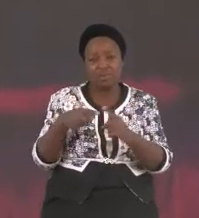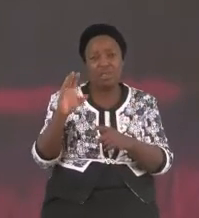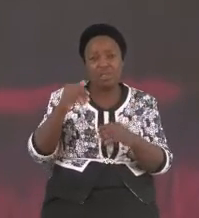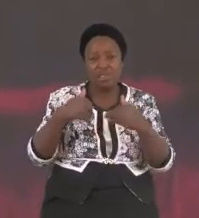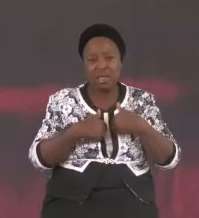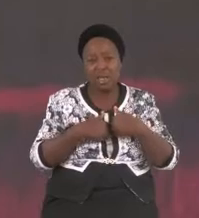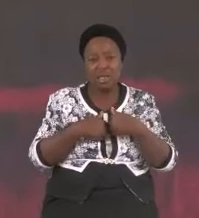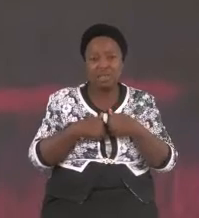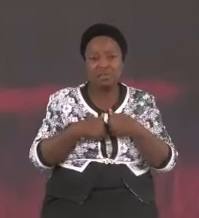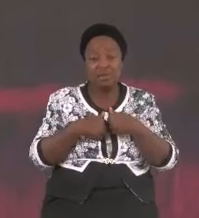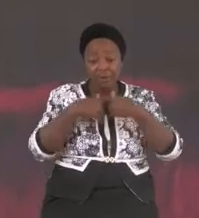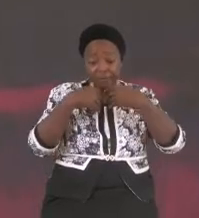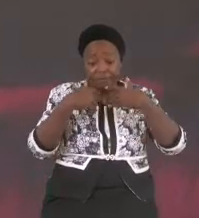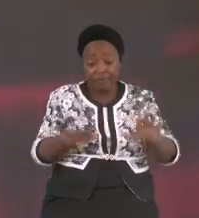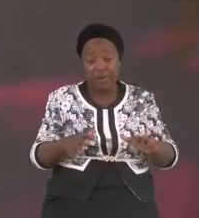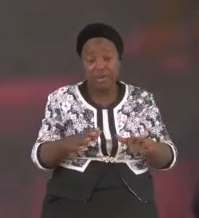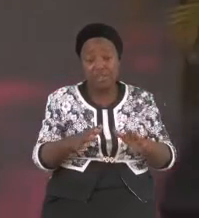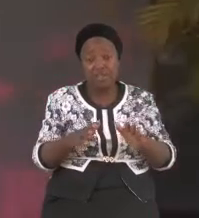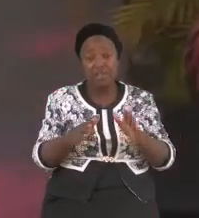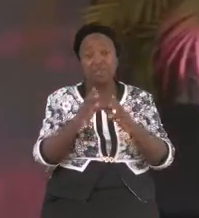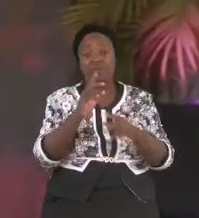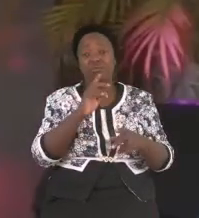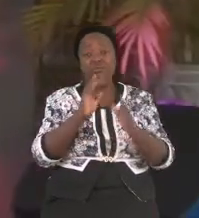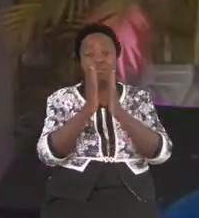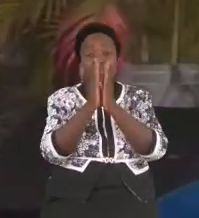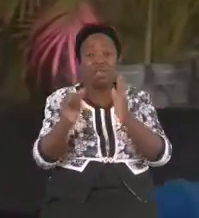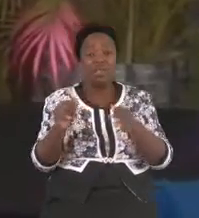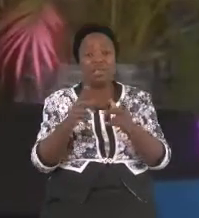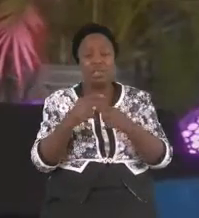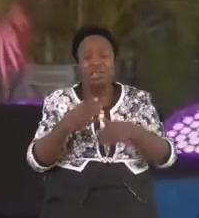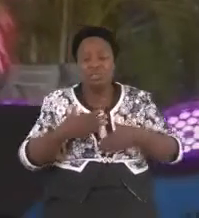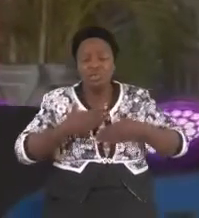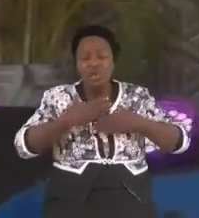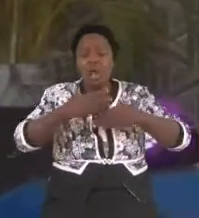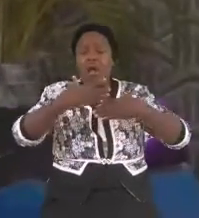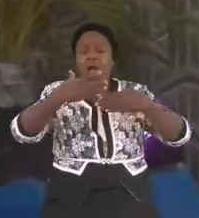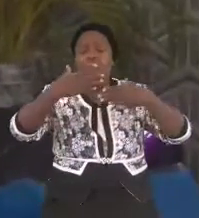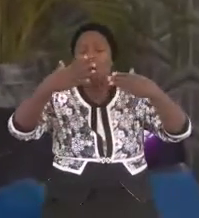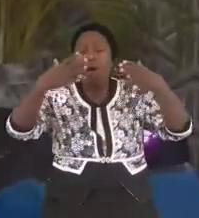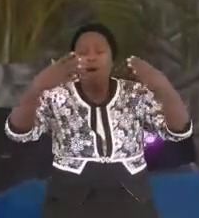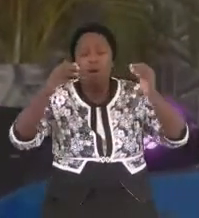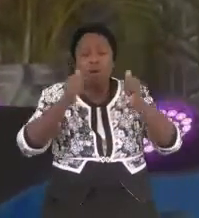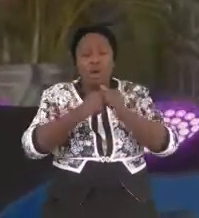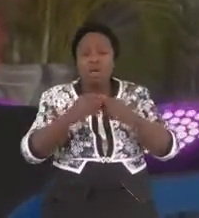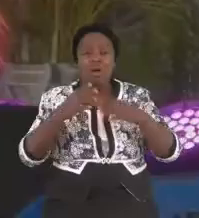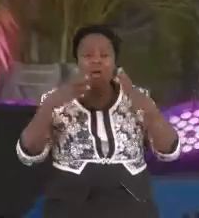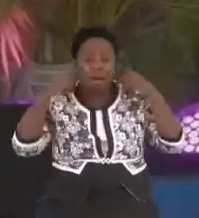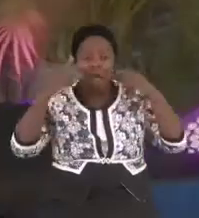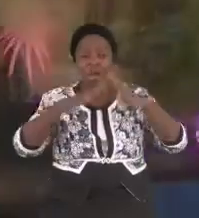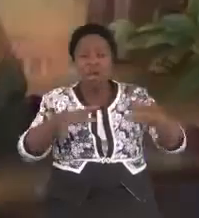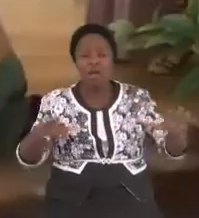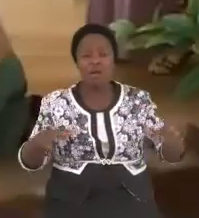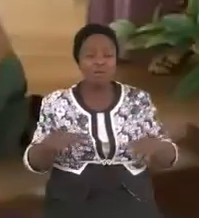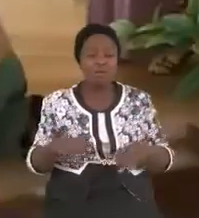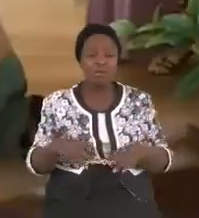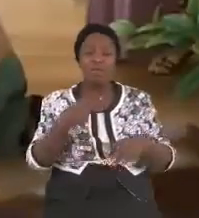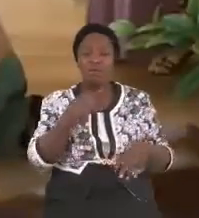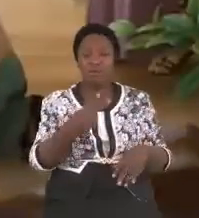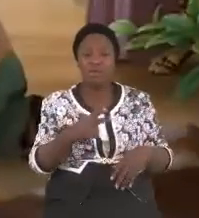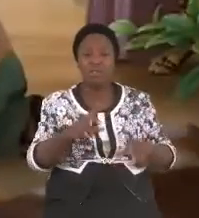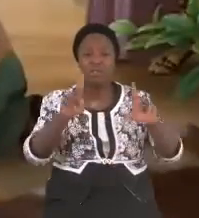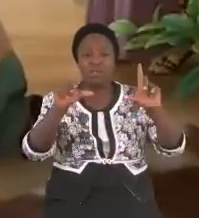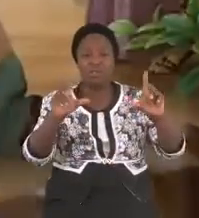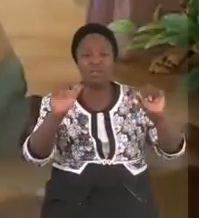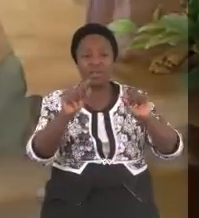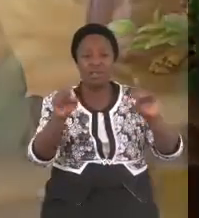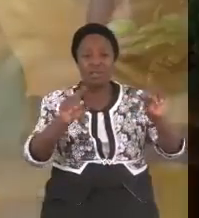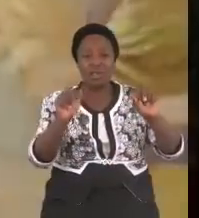spoken he cried with a loud voice lazarus come forward that power is